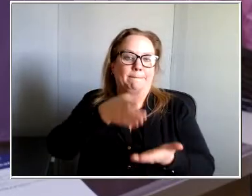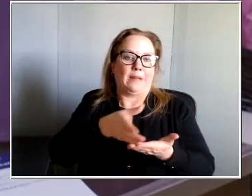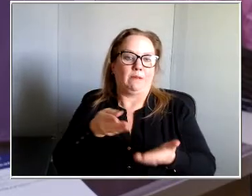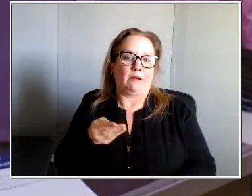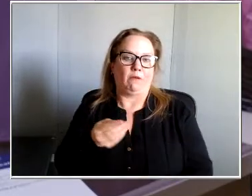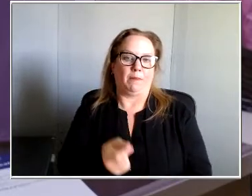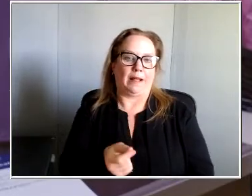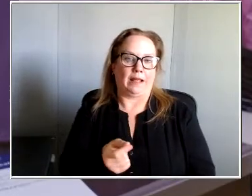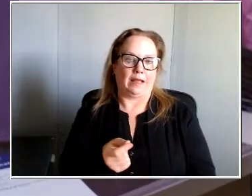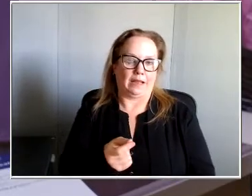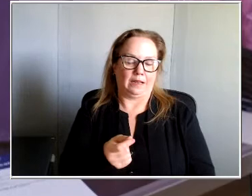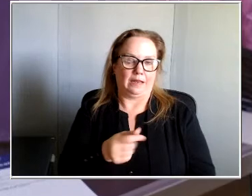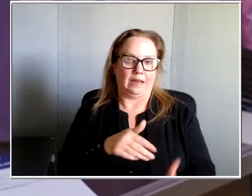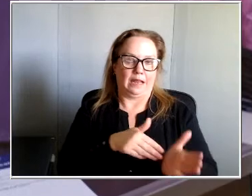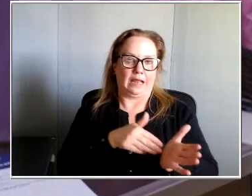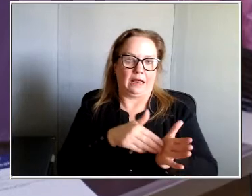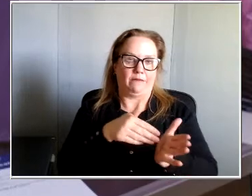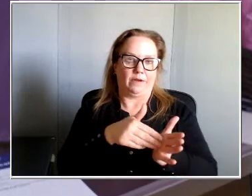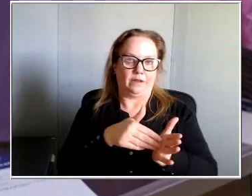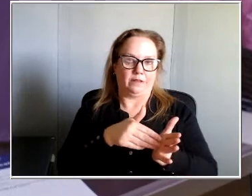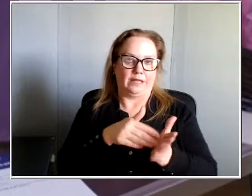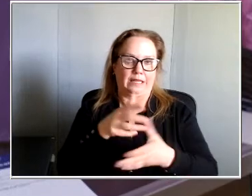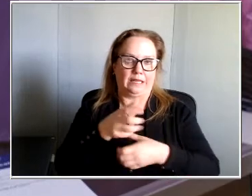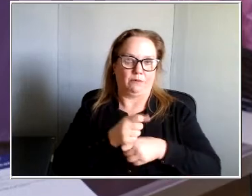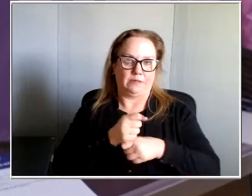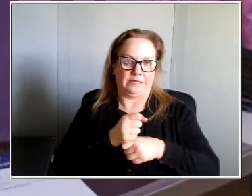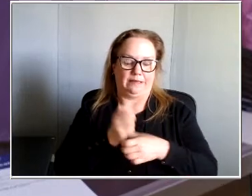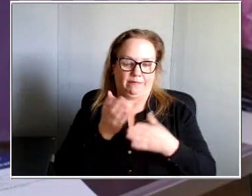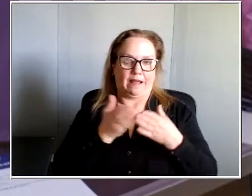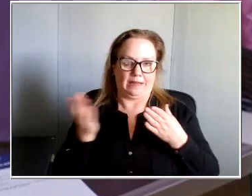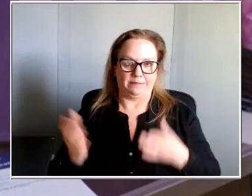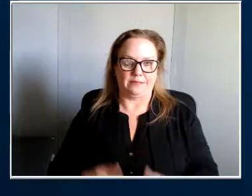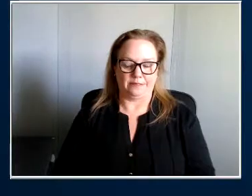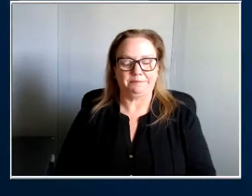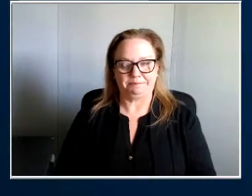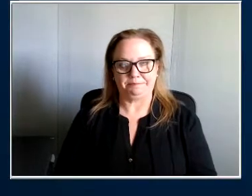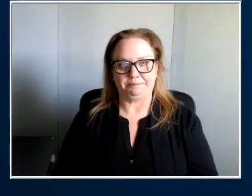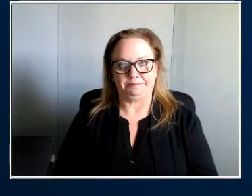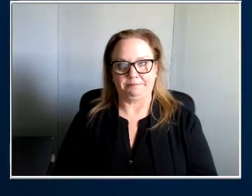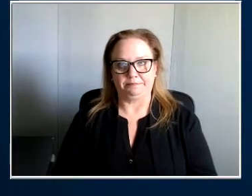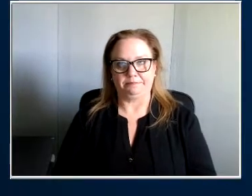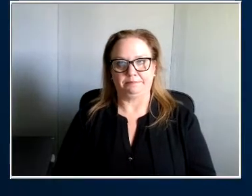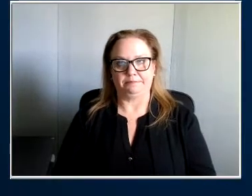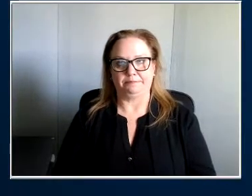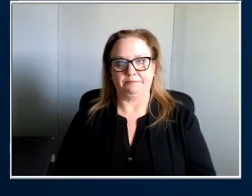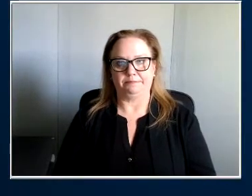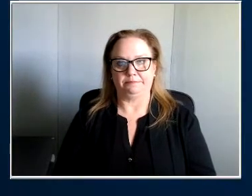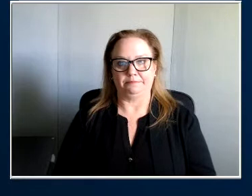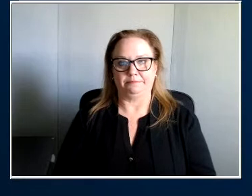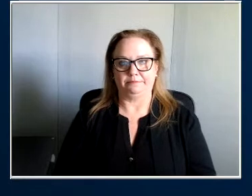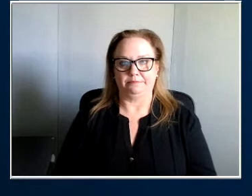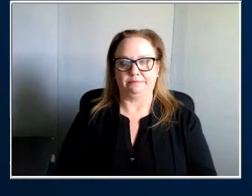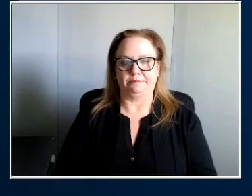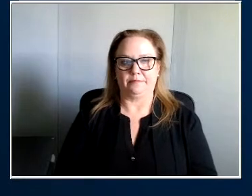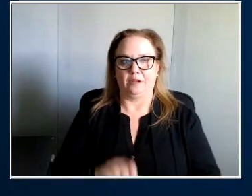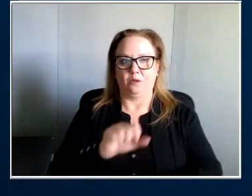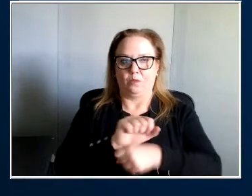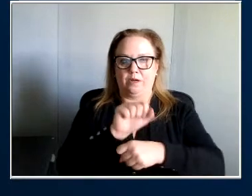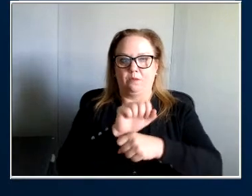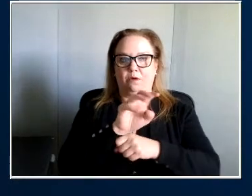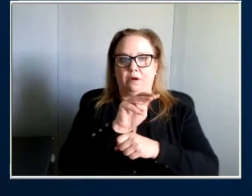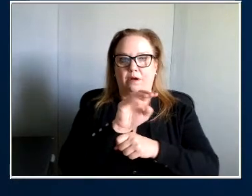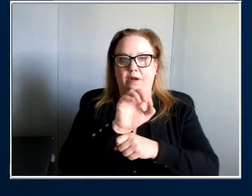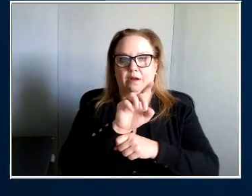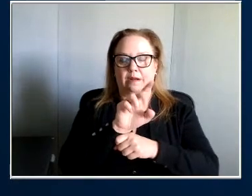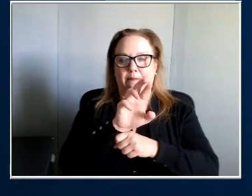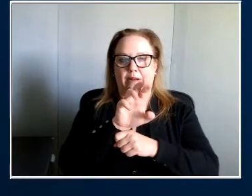and how often they can receive the items. Oh, that's good. Good that's advice. And we need to work on Medicare. Patients should be contacting